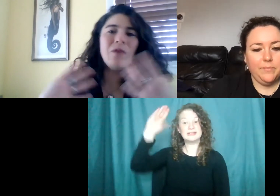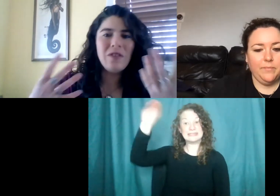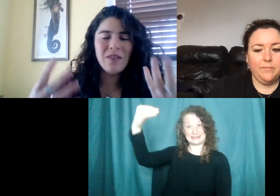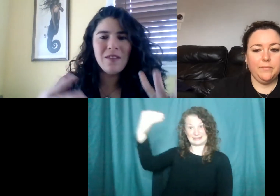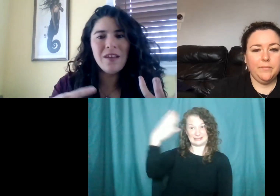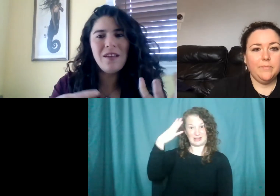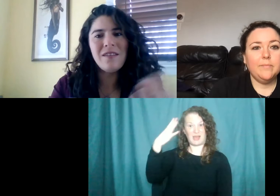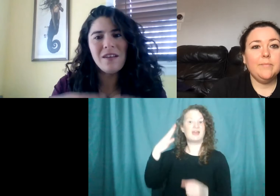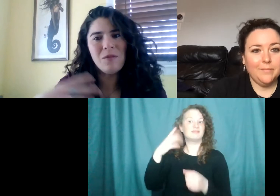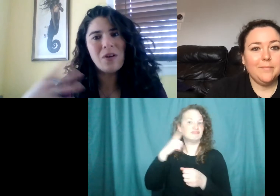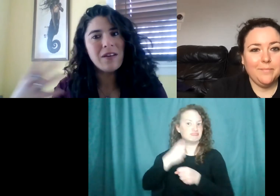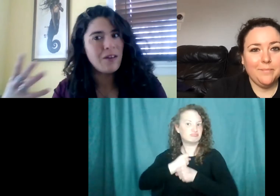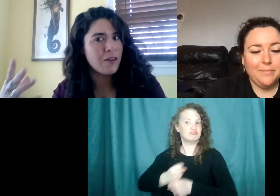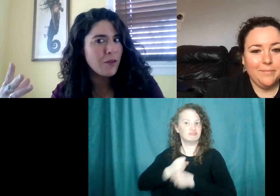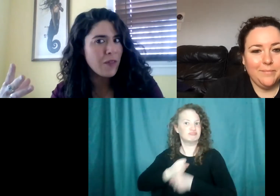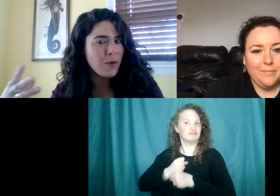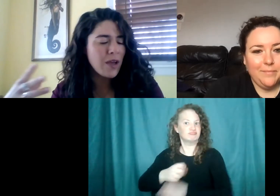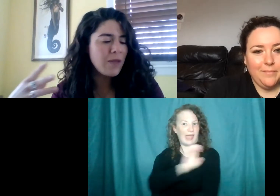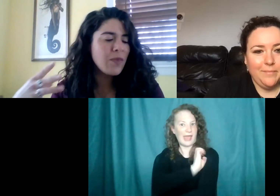for photosynthesis, and will continue to grow that way.